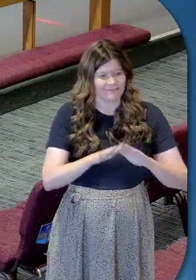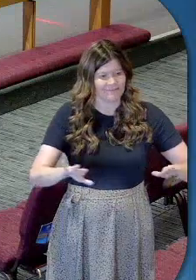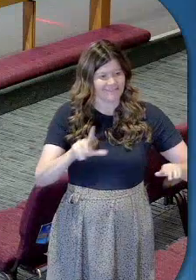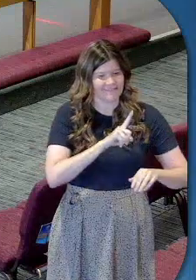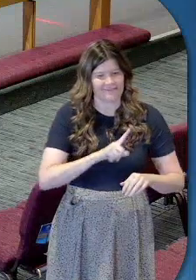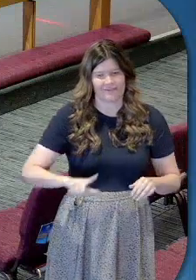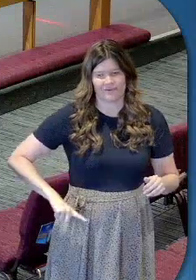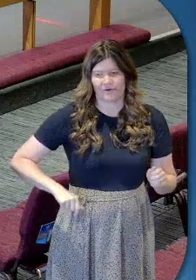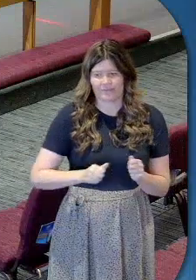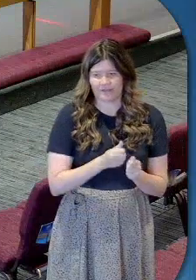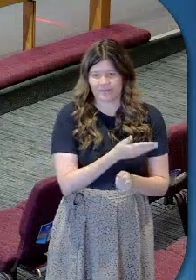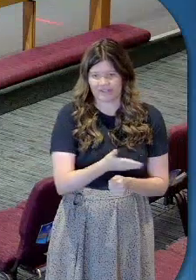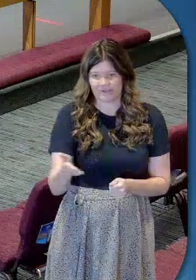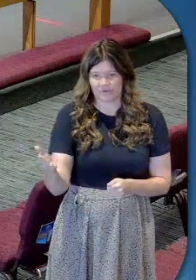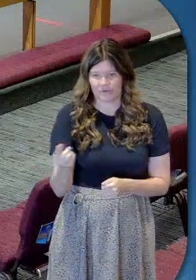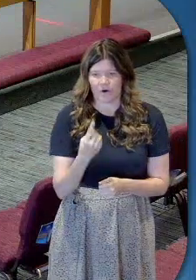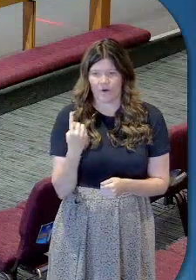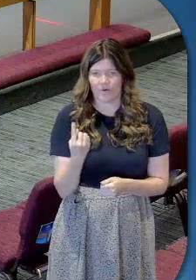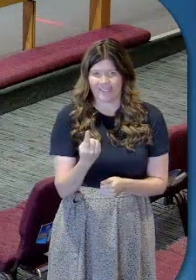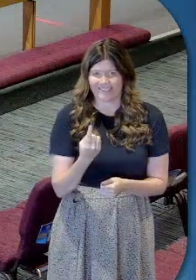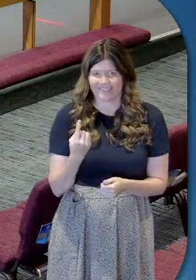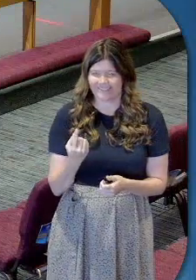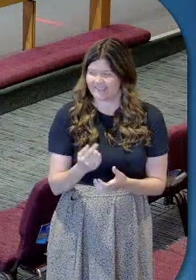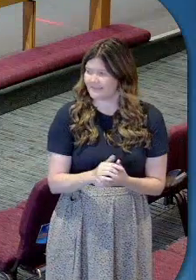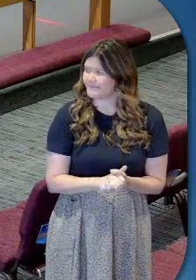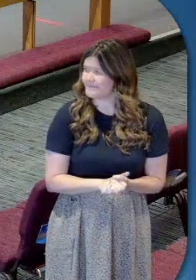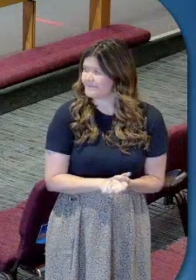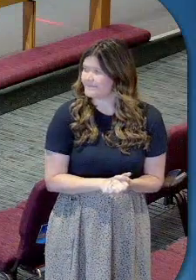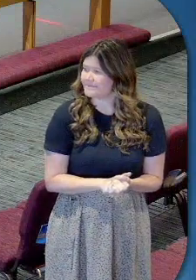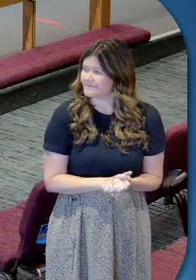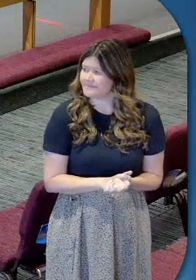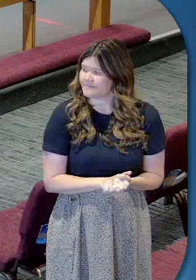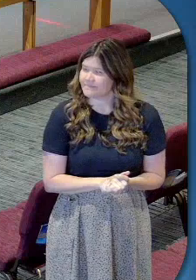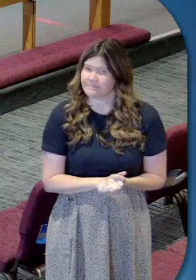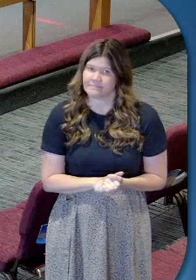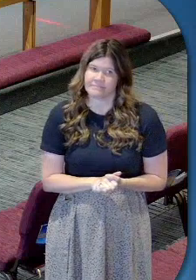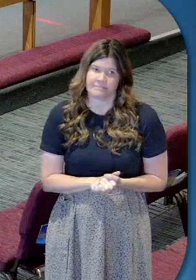the Lord be with you always. Amen.